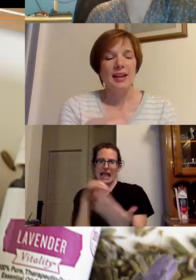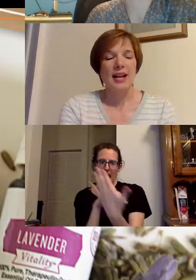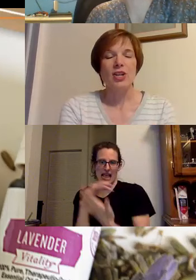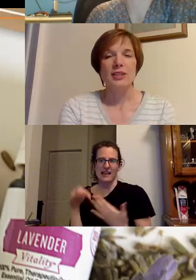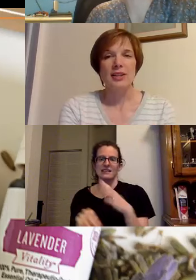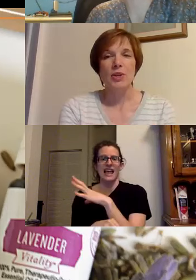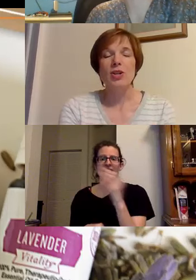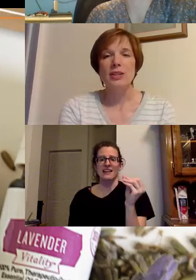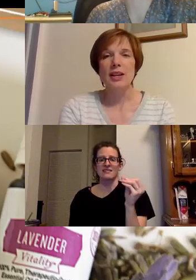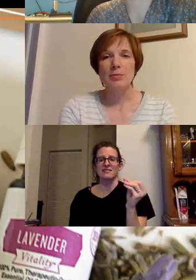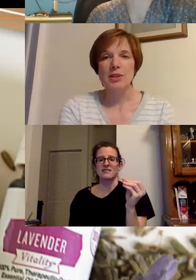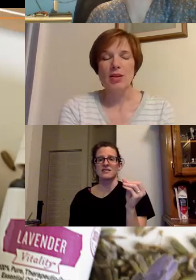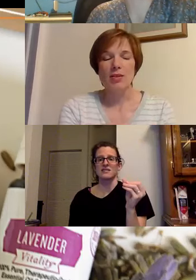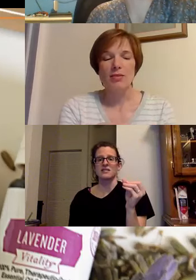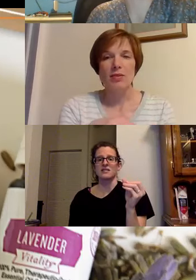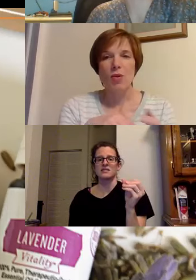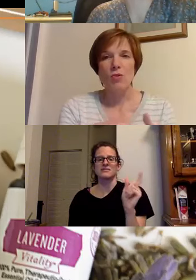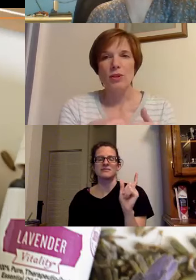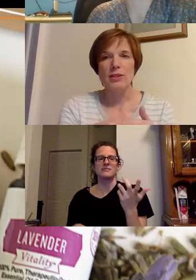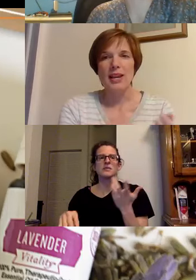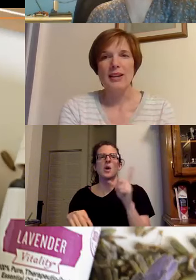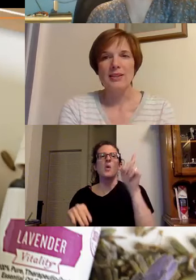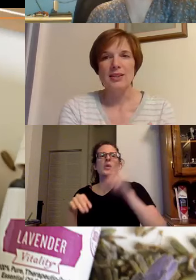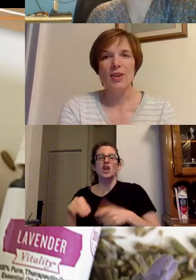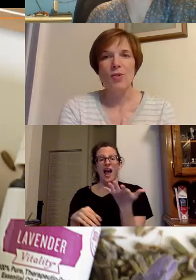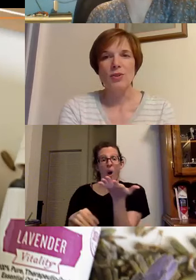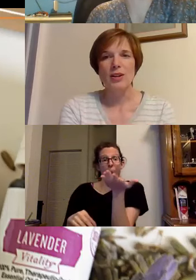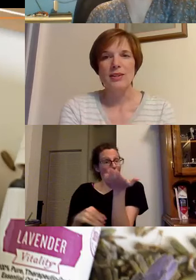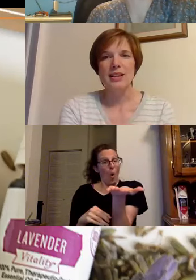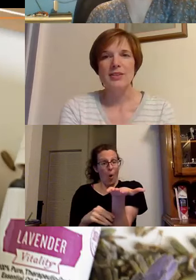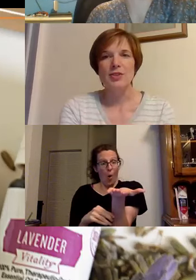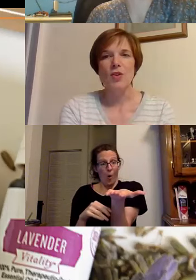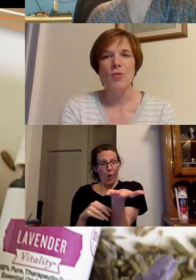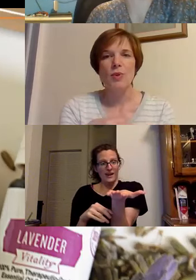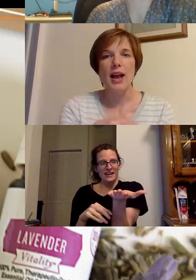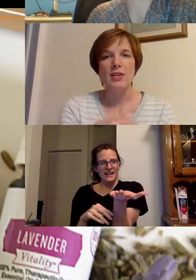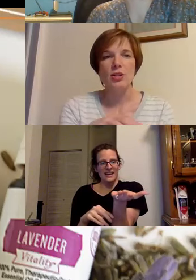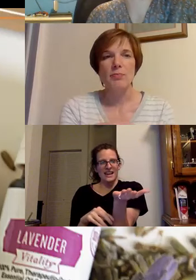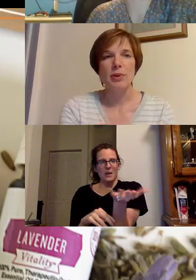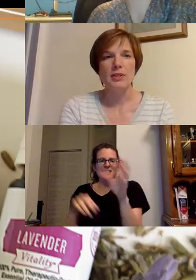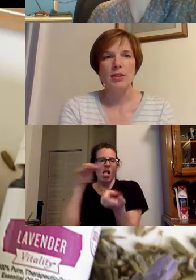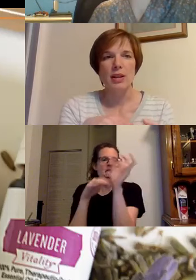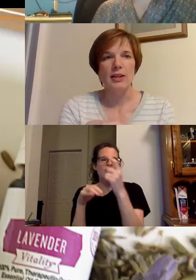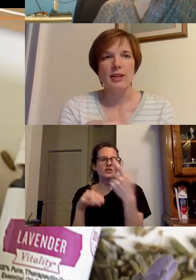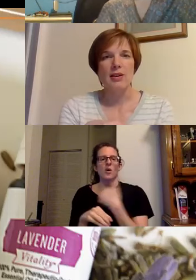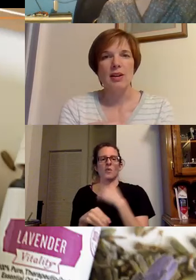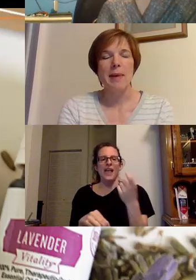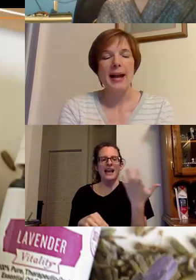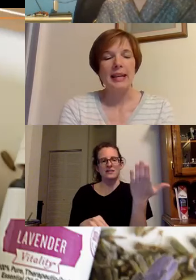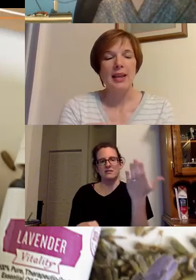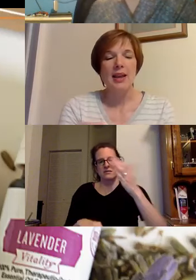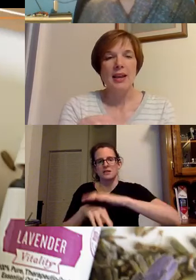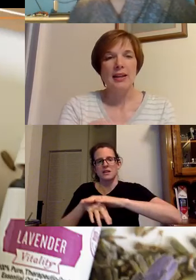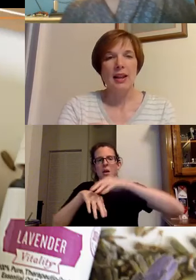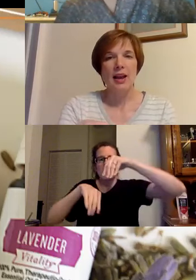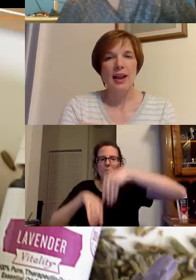And we couldn't get him to hold his hand, you know, hold it on his hand. So we actually put his little hand down in a